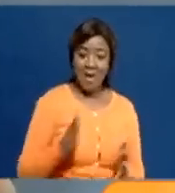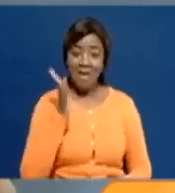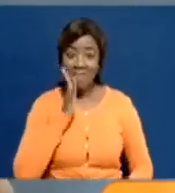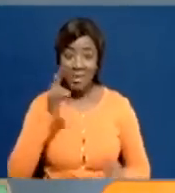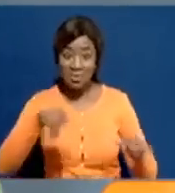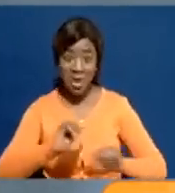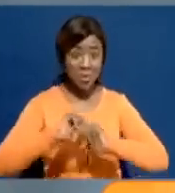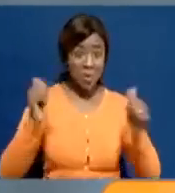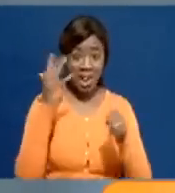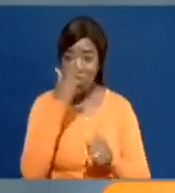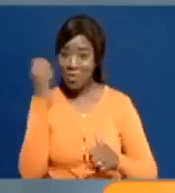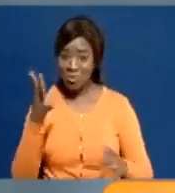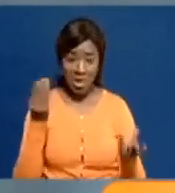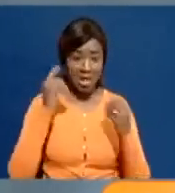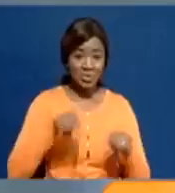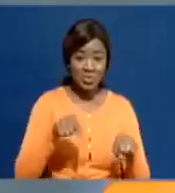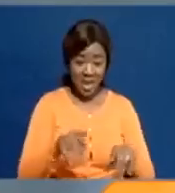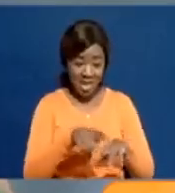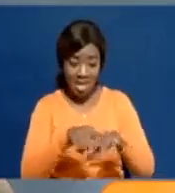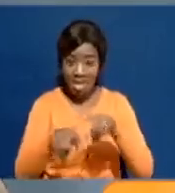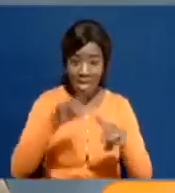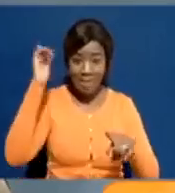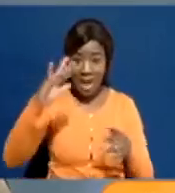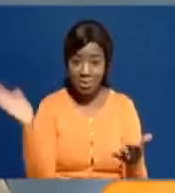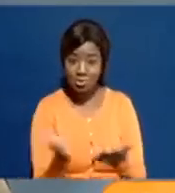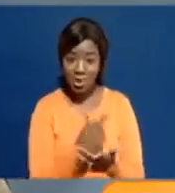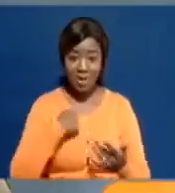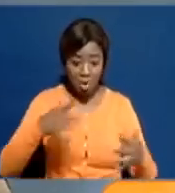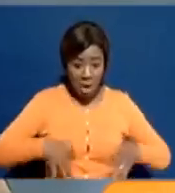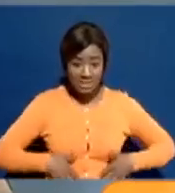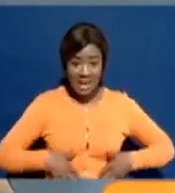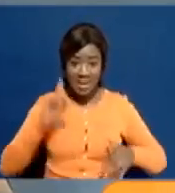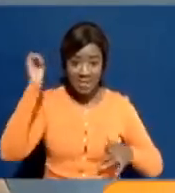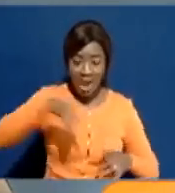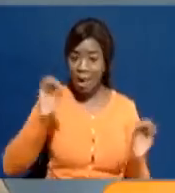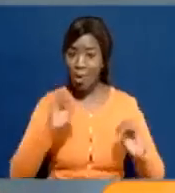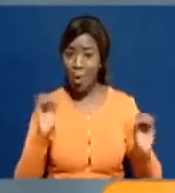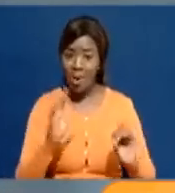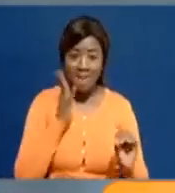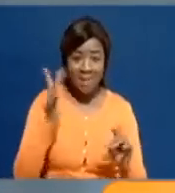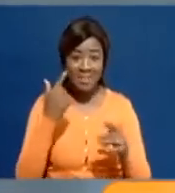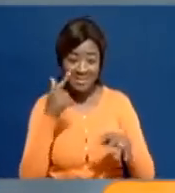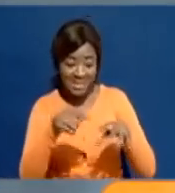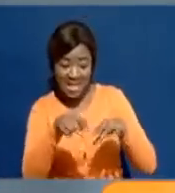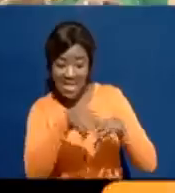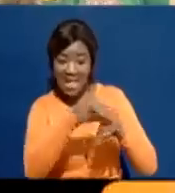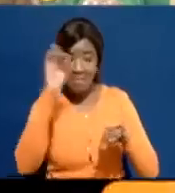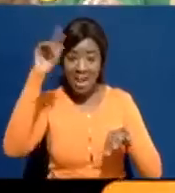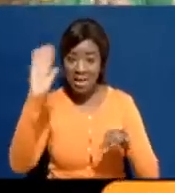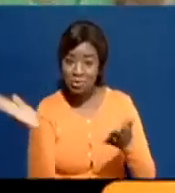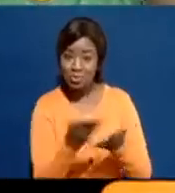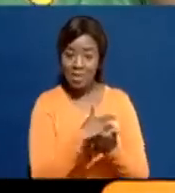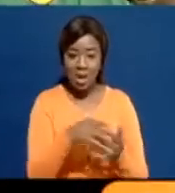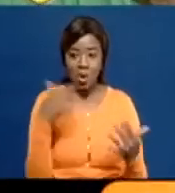today you look like, mommy, the blackness in your hands is gone. Yeah. Mommy, your tongue is no longer black. Oh, mommy, look at your nails. The blackness is